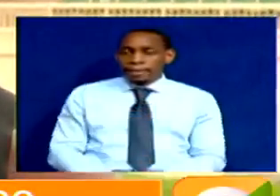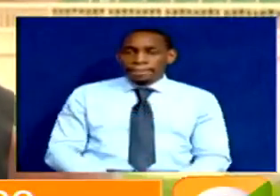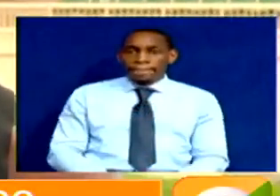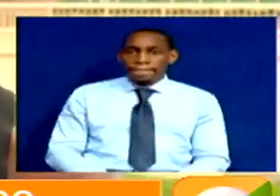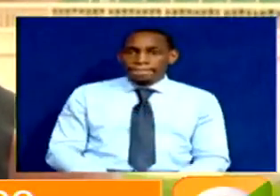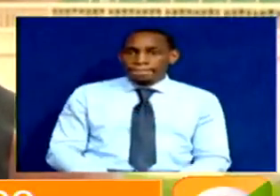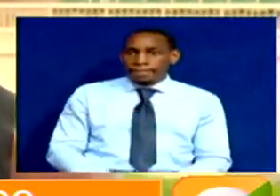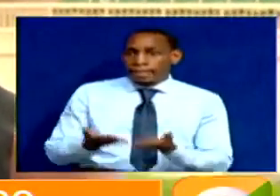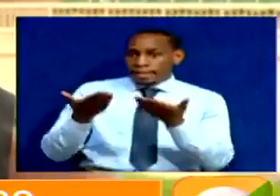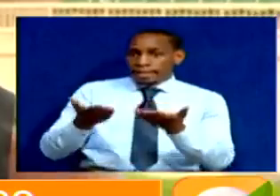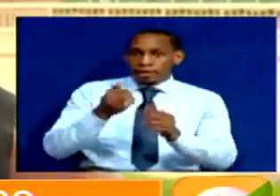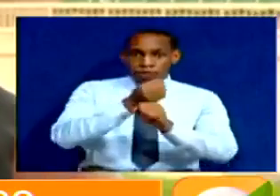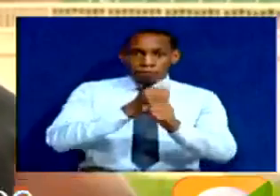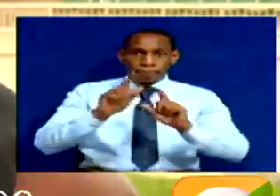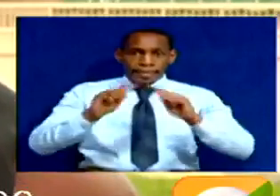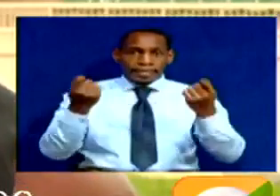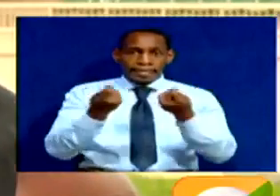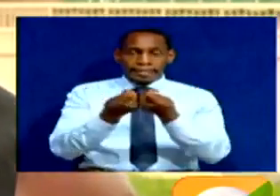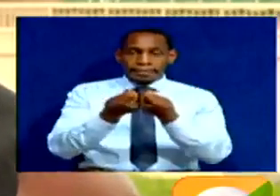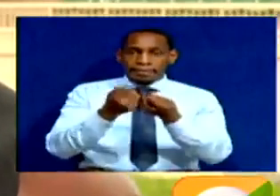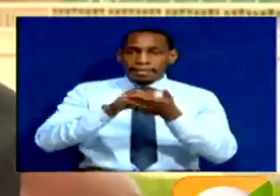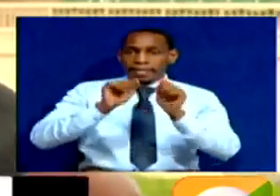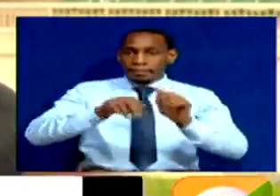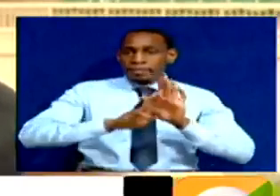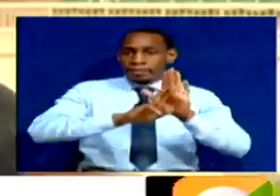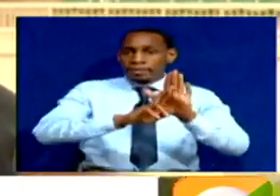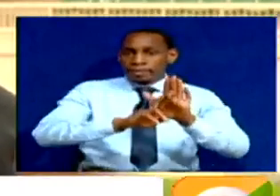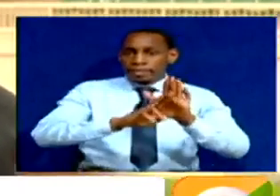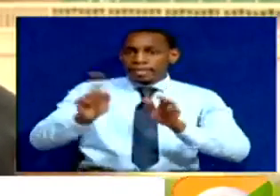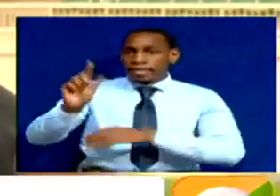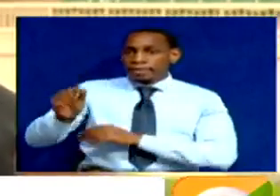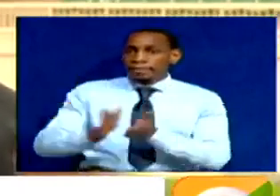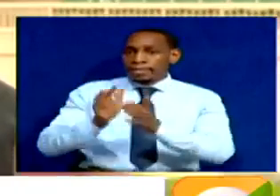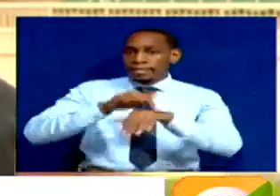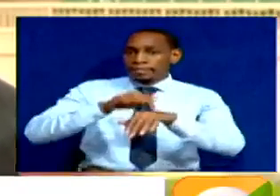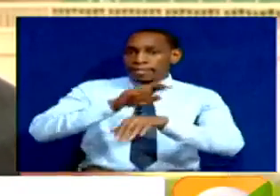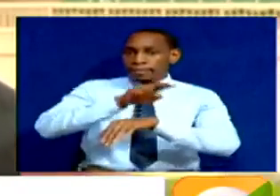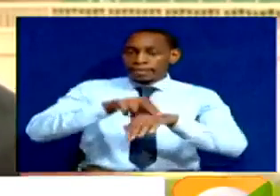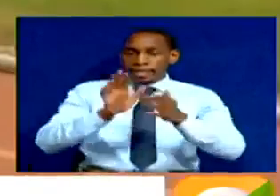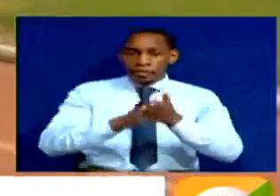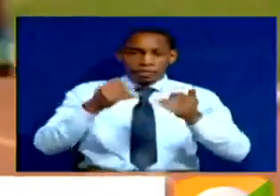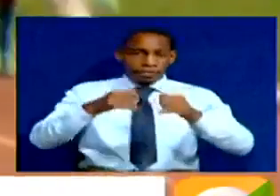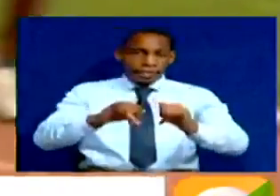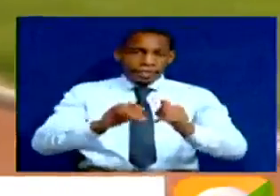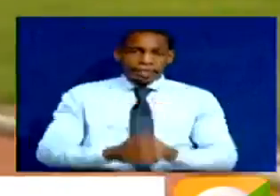watu. Sasa ni kuda tu team yenye represent Nairobi region during the national trial.